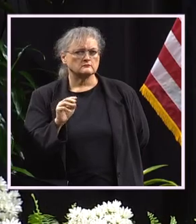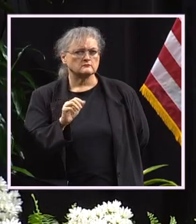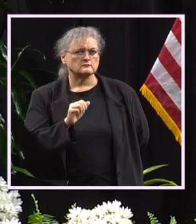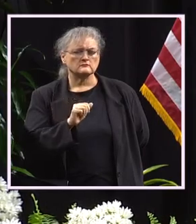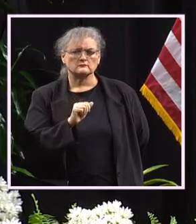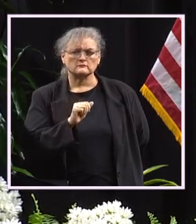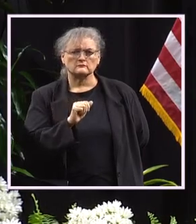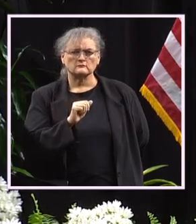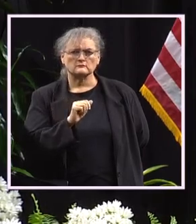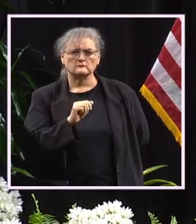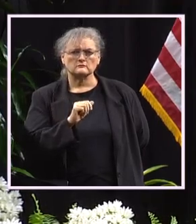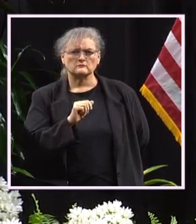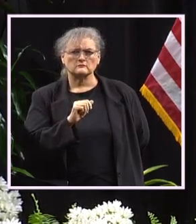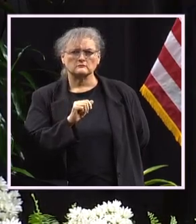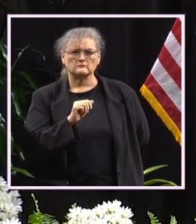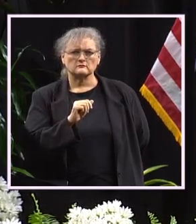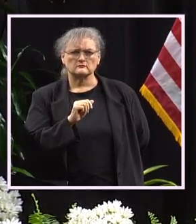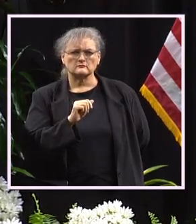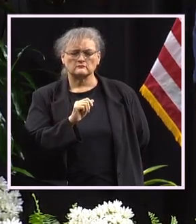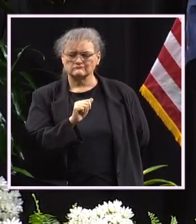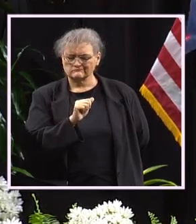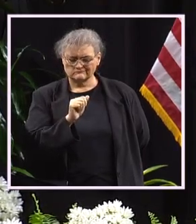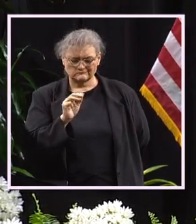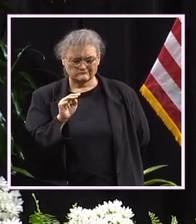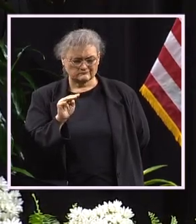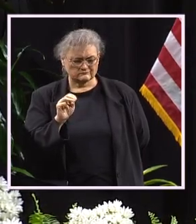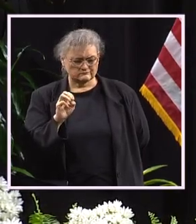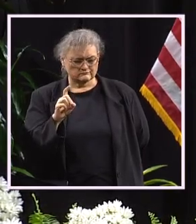Enzo Alessandro Medrano.